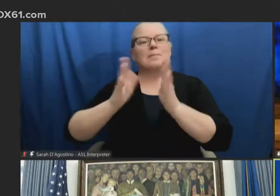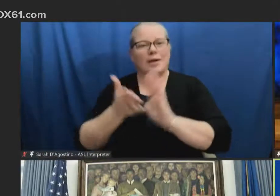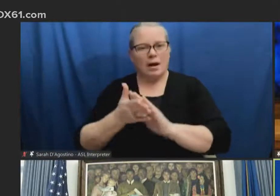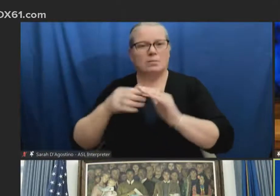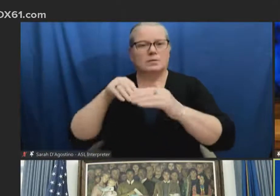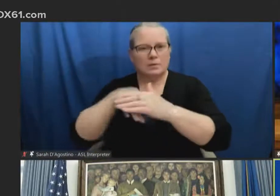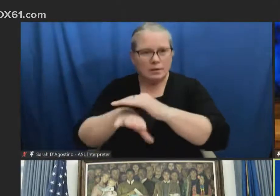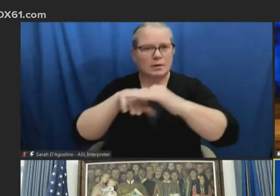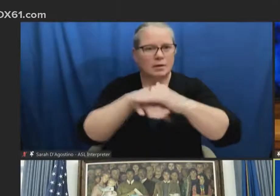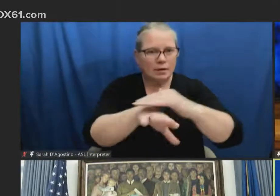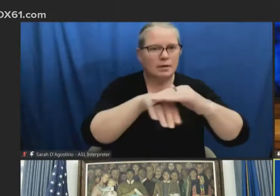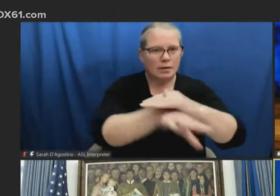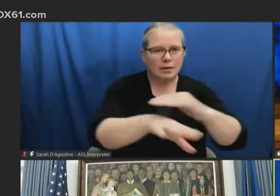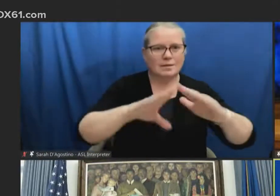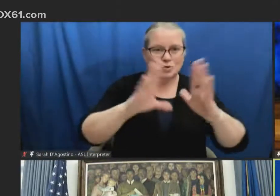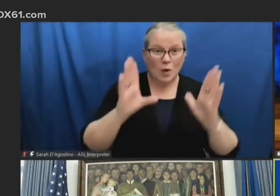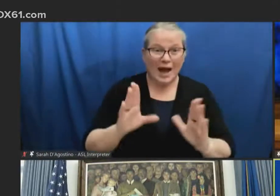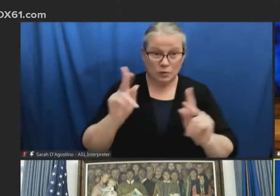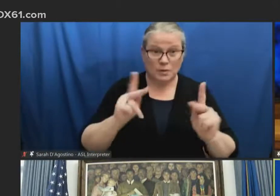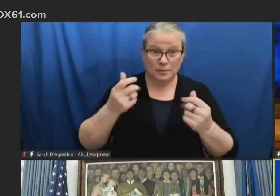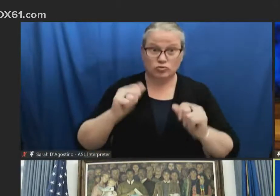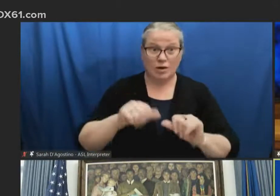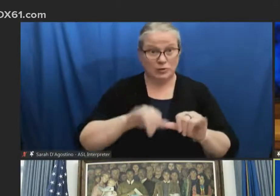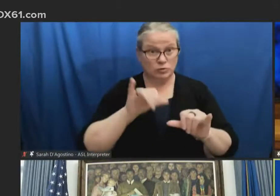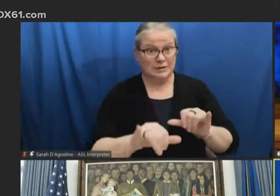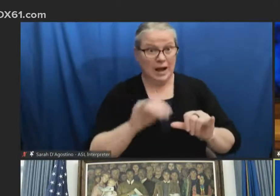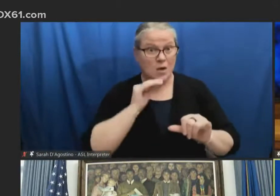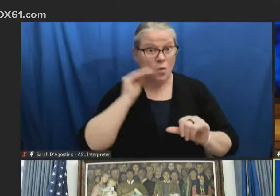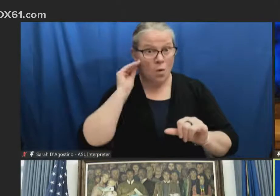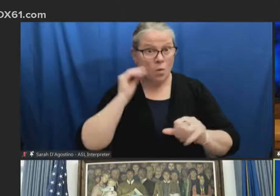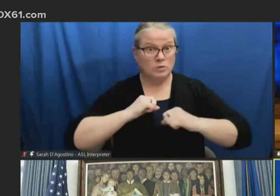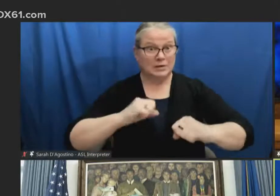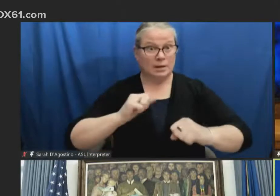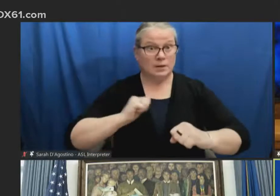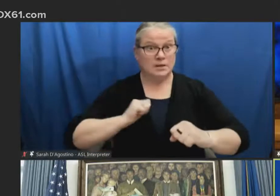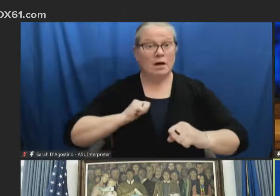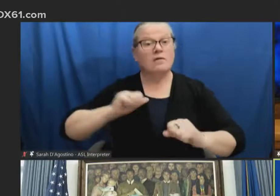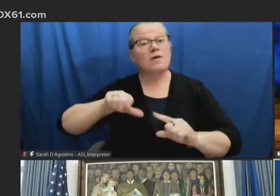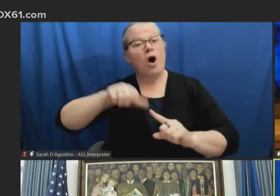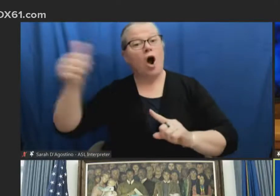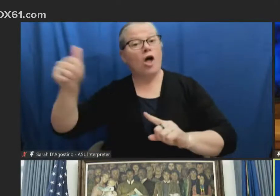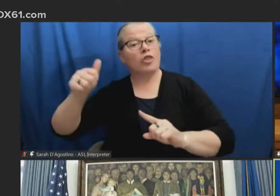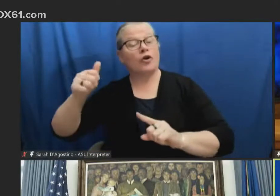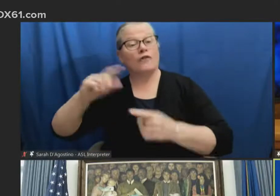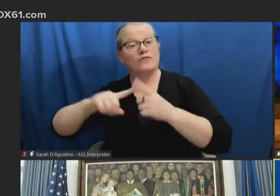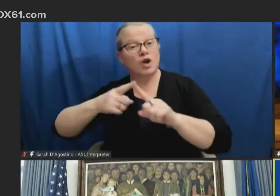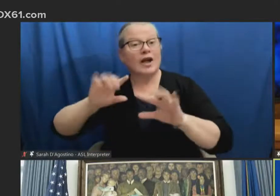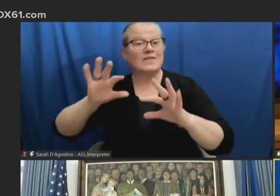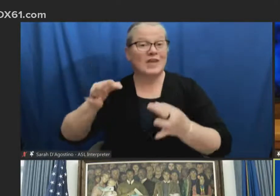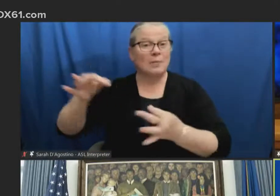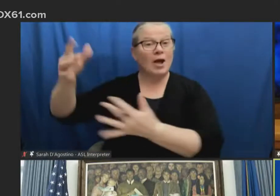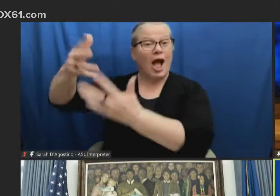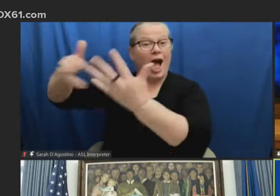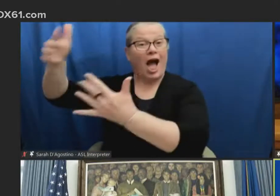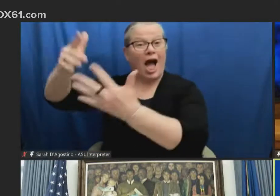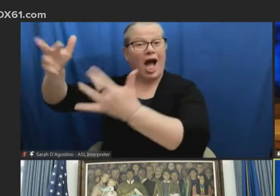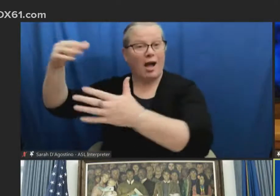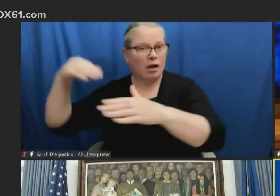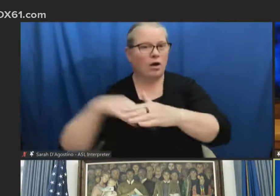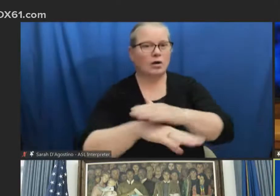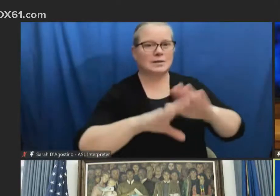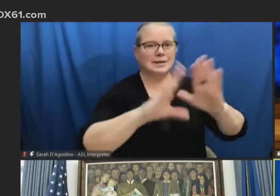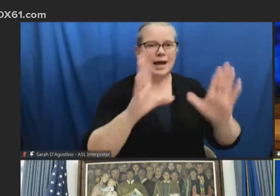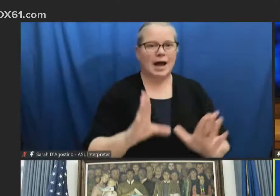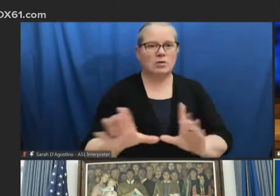protective. So I do think this is where personal responsibility does factor into the equation, because I think we're seeing the consequence